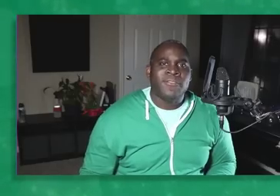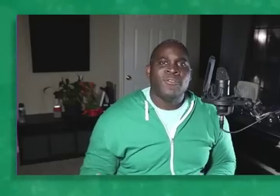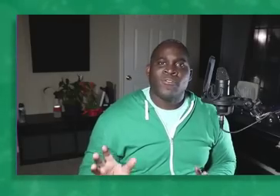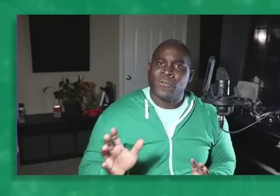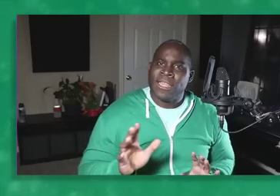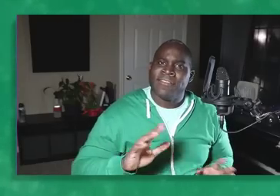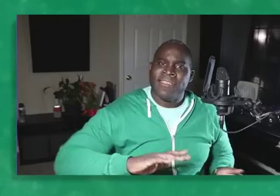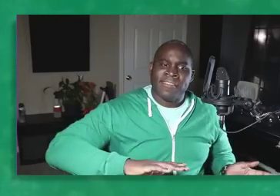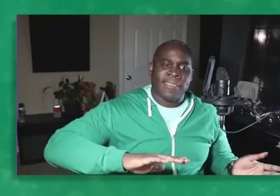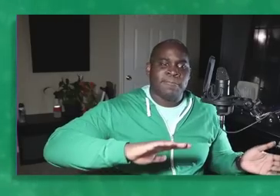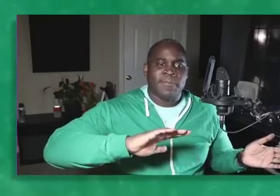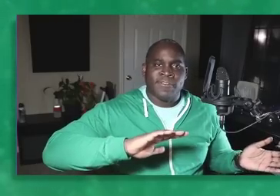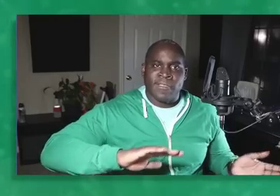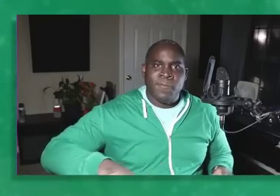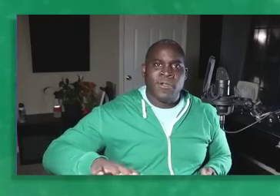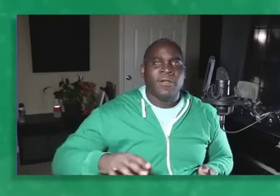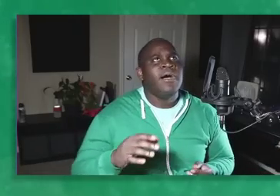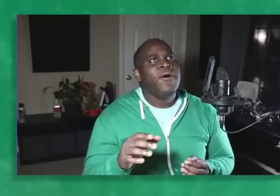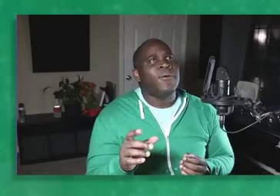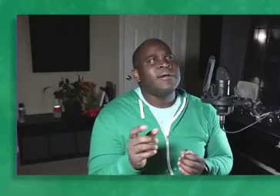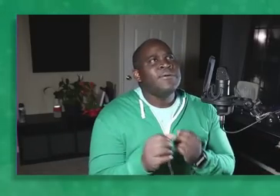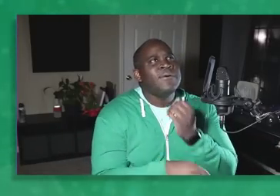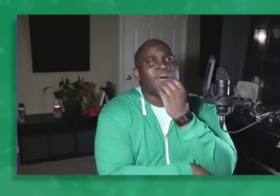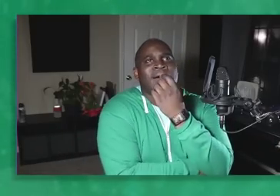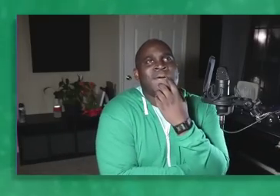Yeah. So like I said, somewhere.